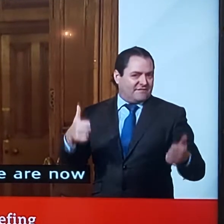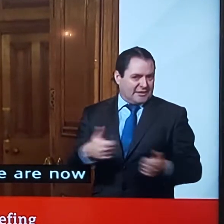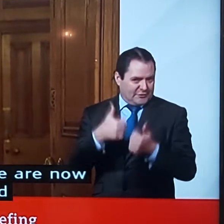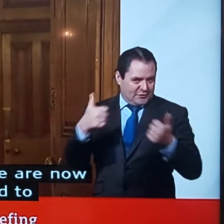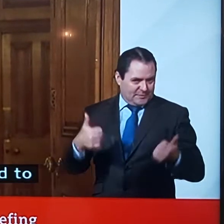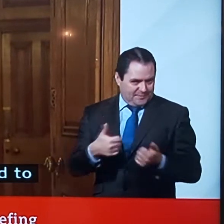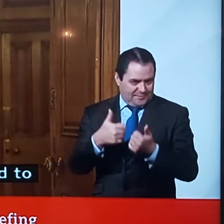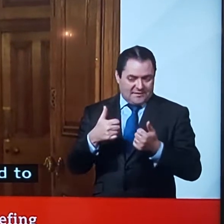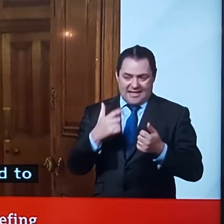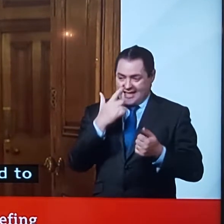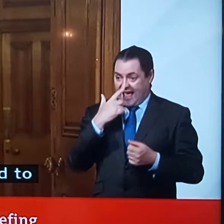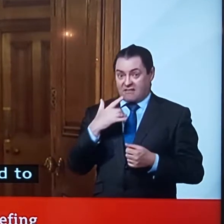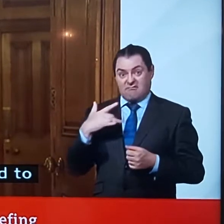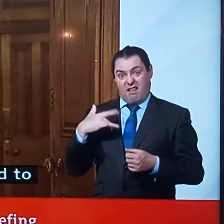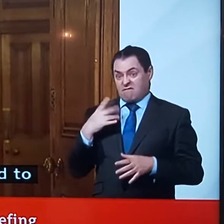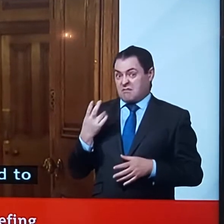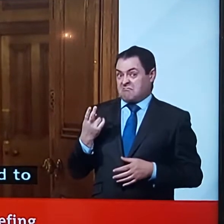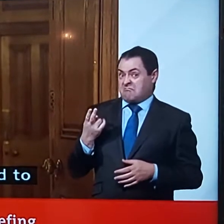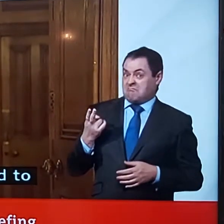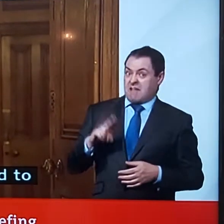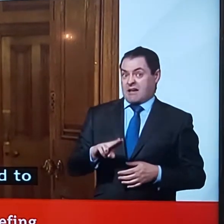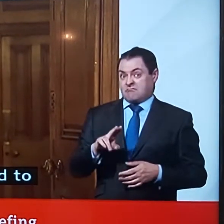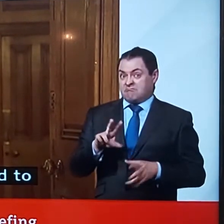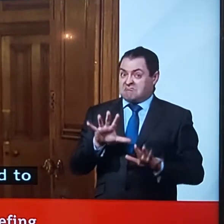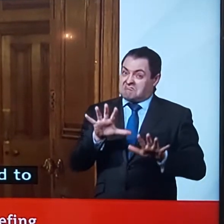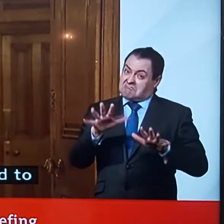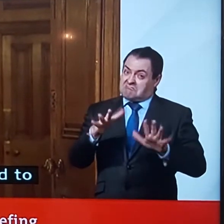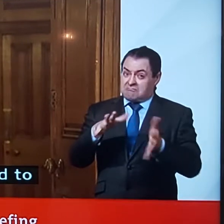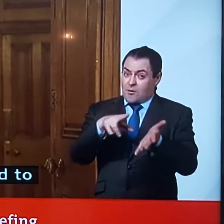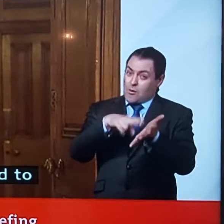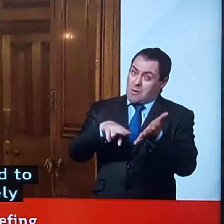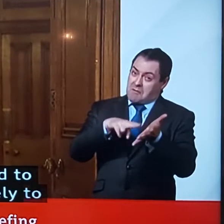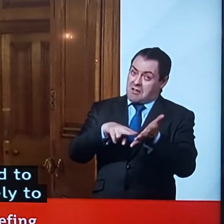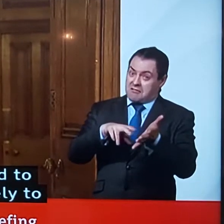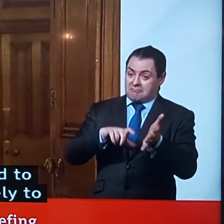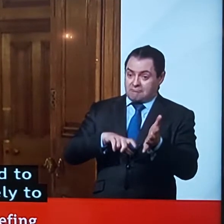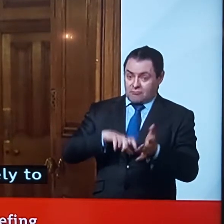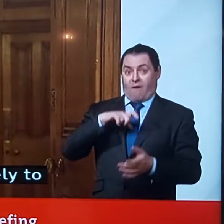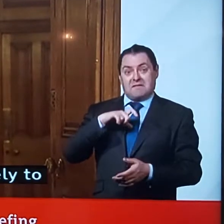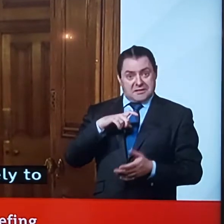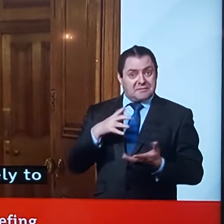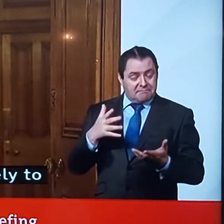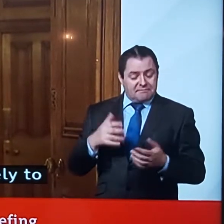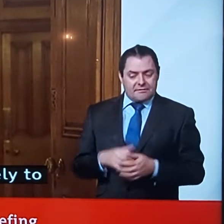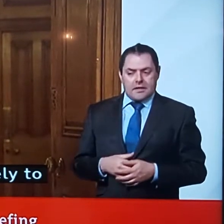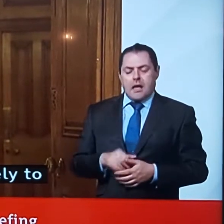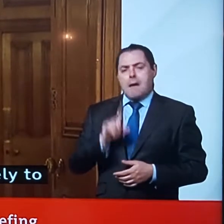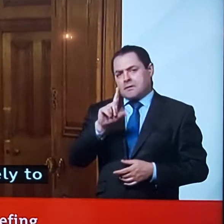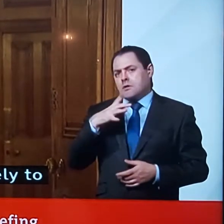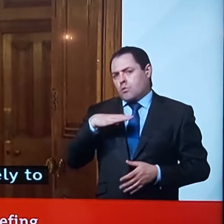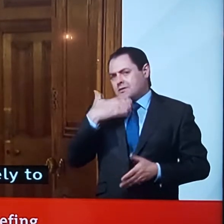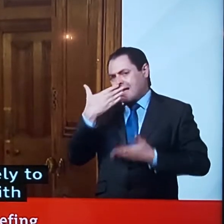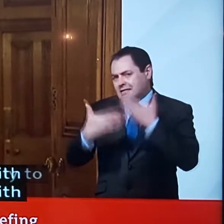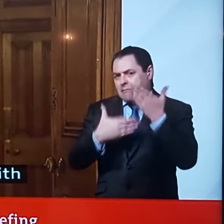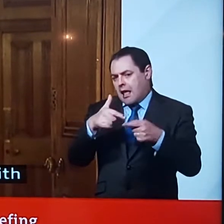restart our lives and do it with confidence. And I want to be frank about exactly what that means and the trade-offs